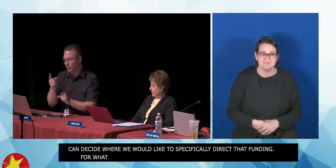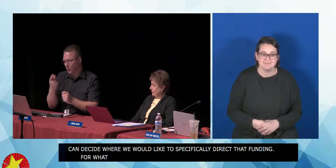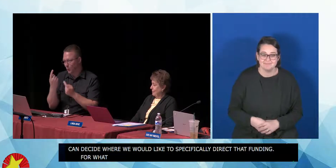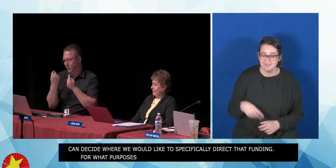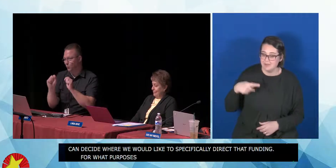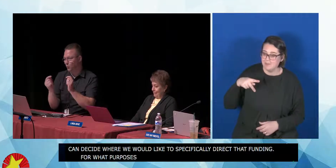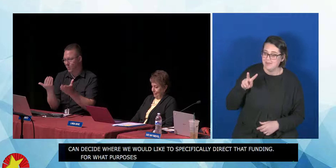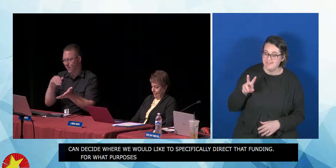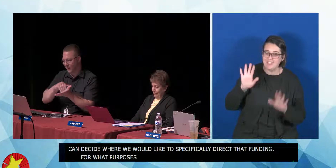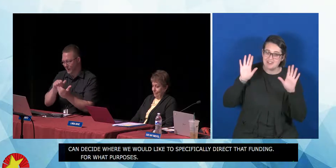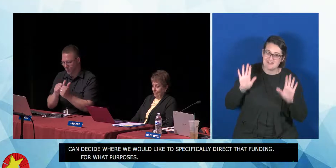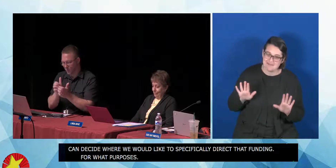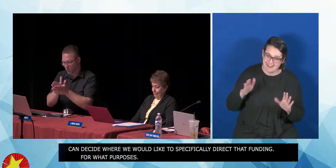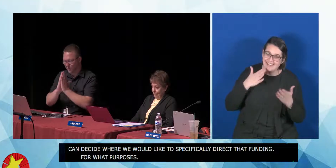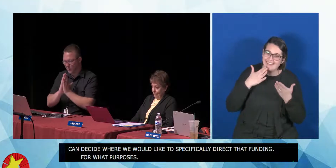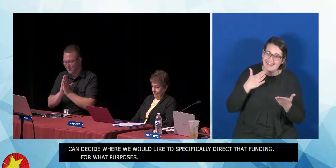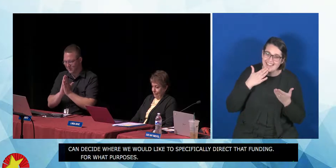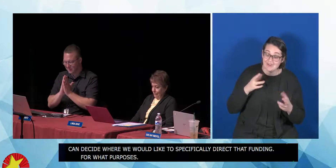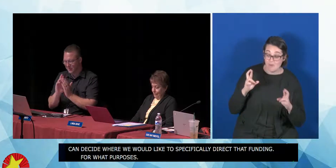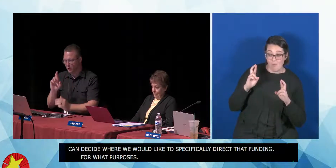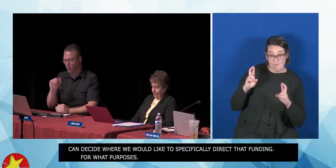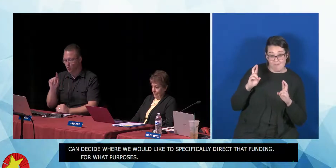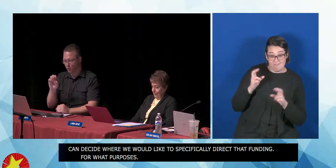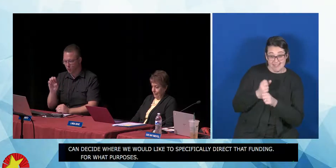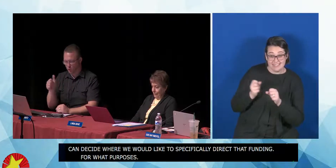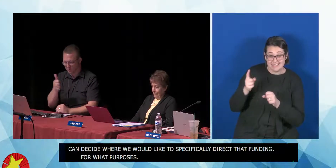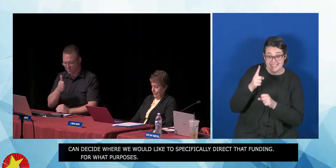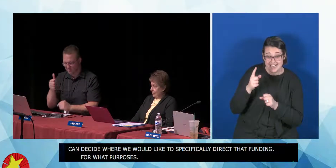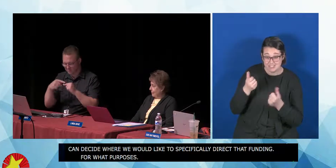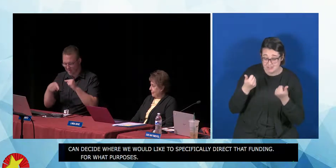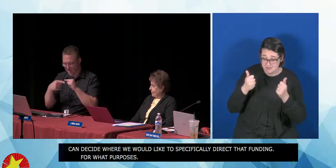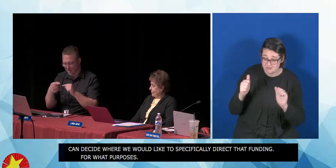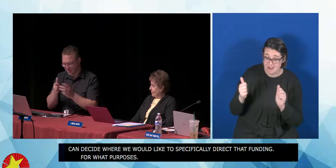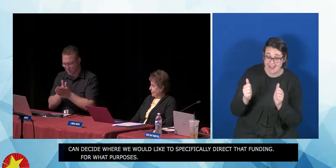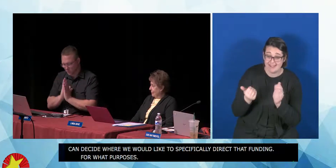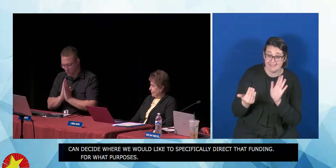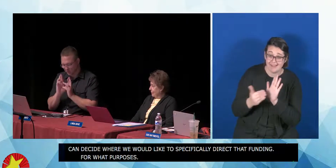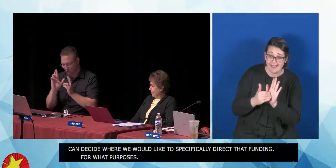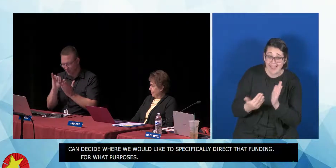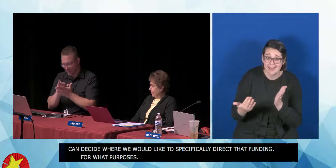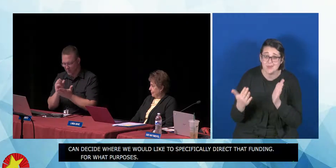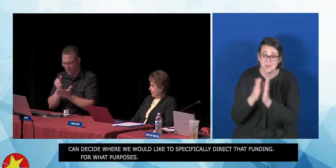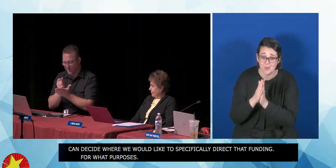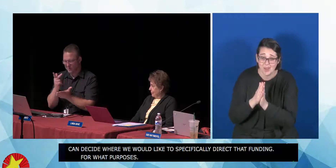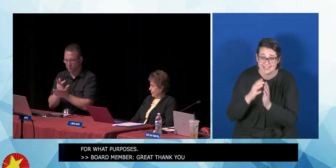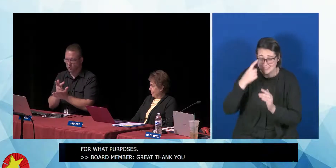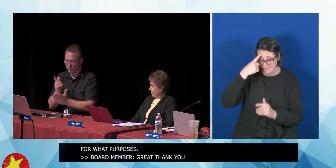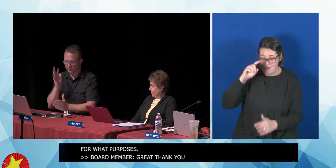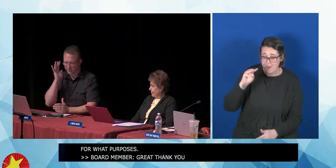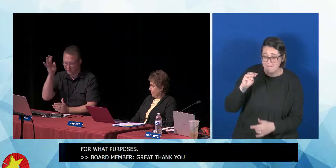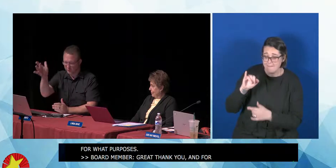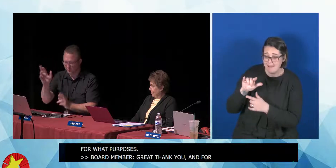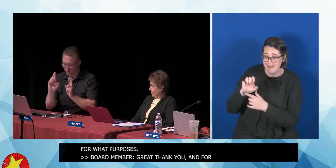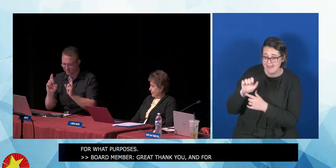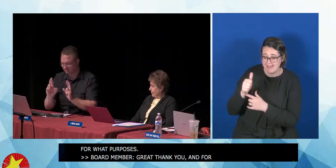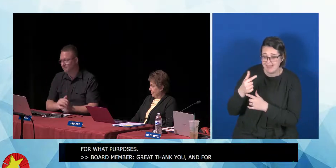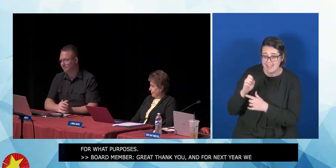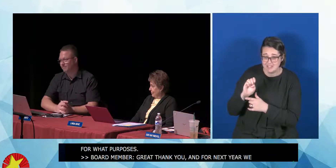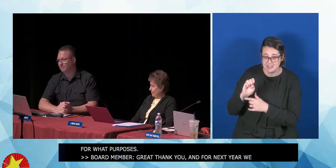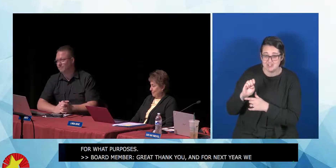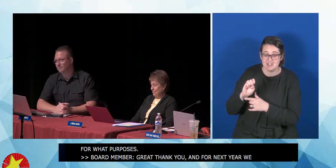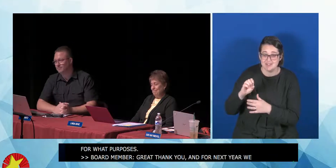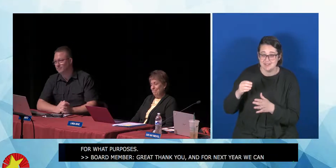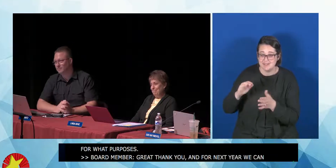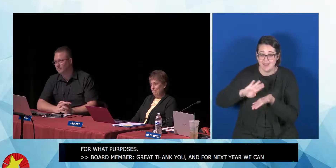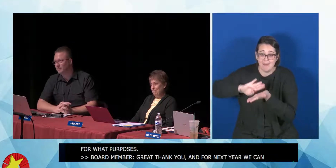Great, thank you. Yeah, hopefully next year we can try again with that request for the mileage rate increase, and hopefully we get